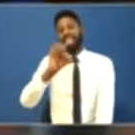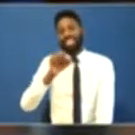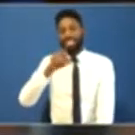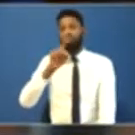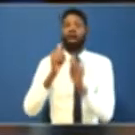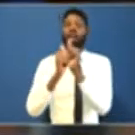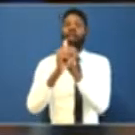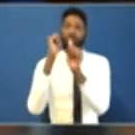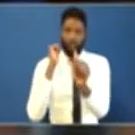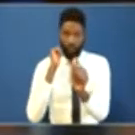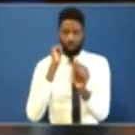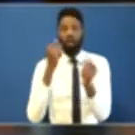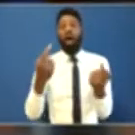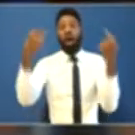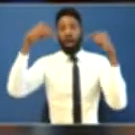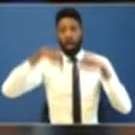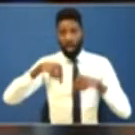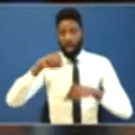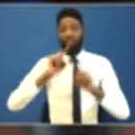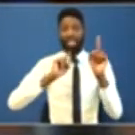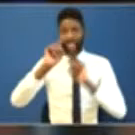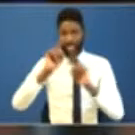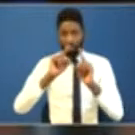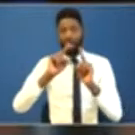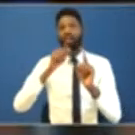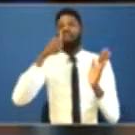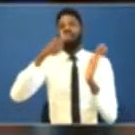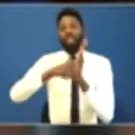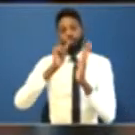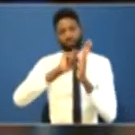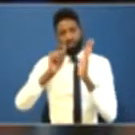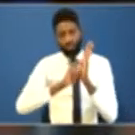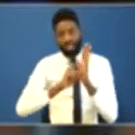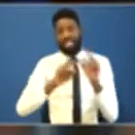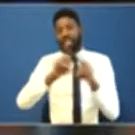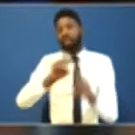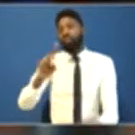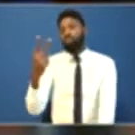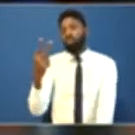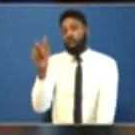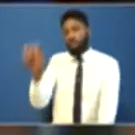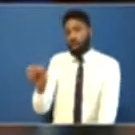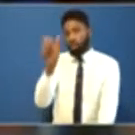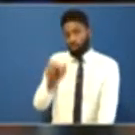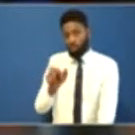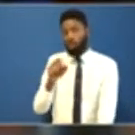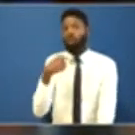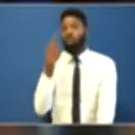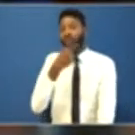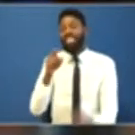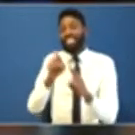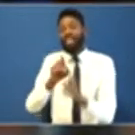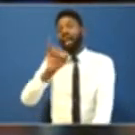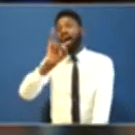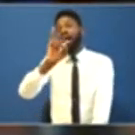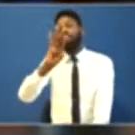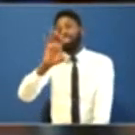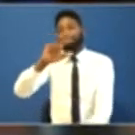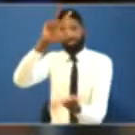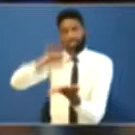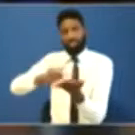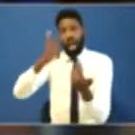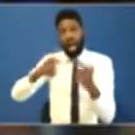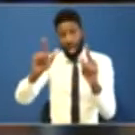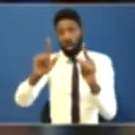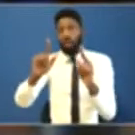to attend this debate in writing while two other candidates who have been cleared by the poll body ibc did